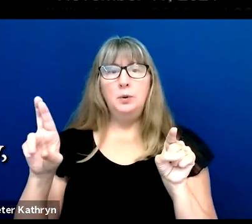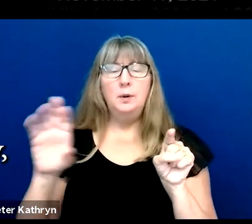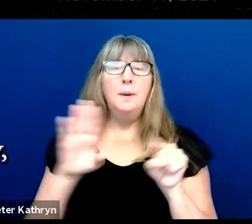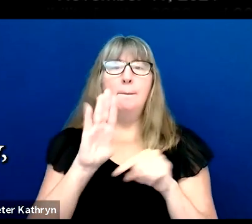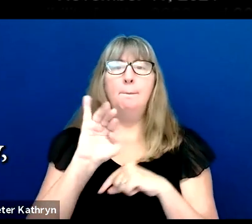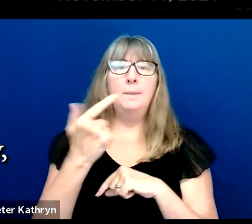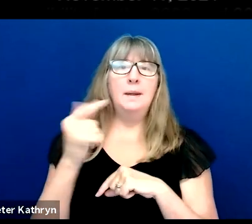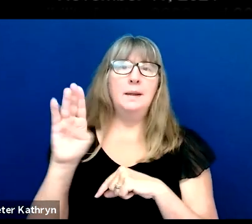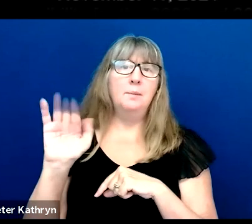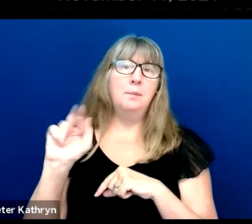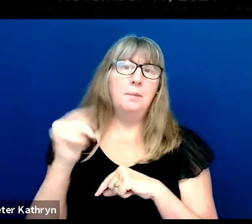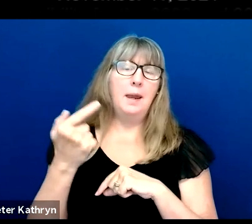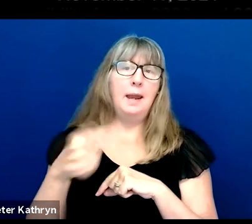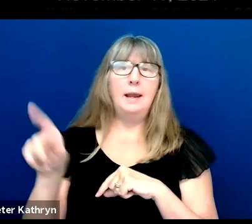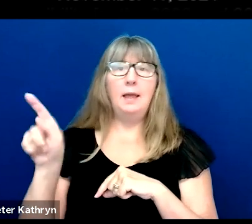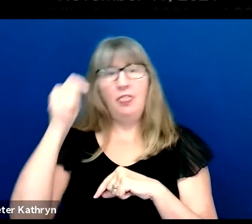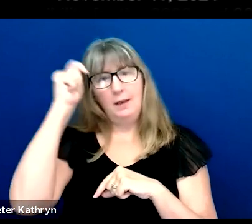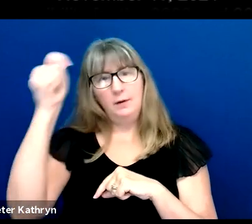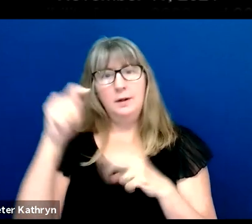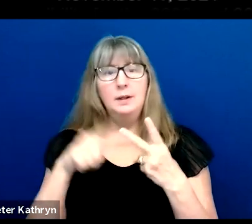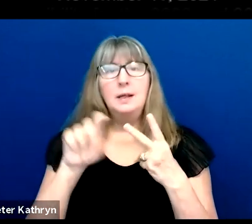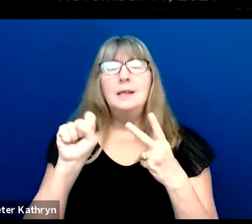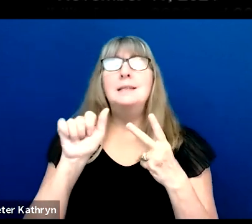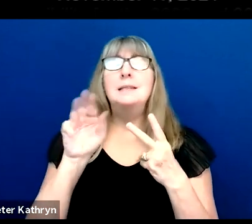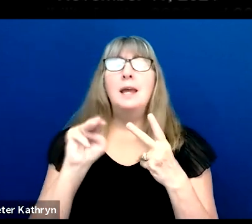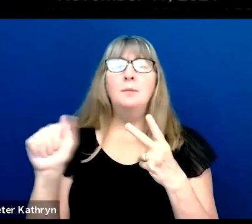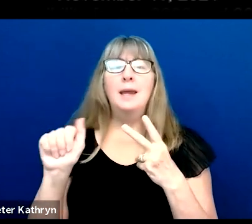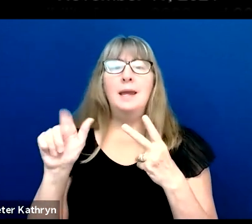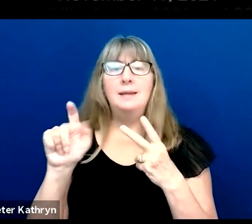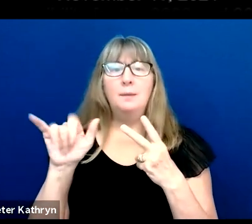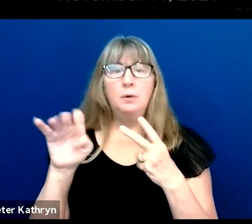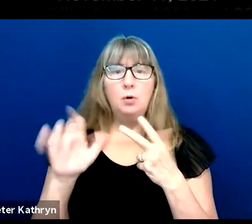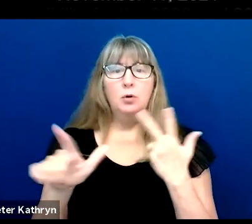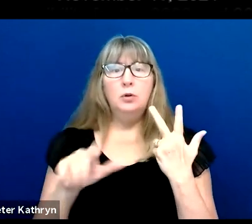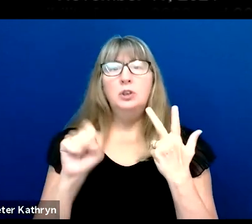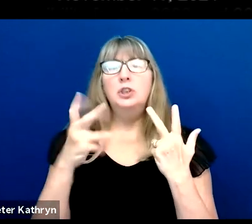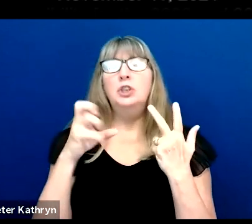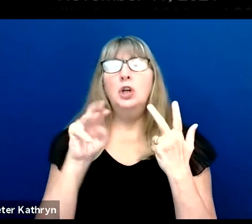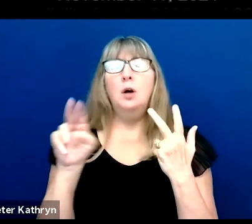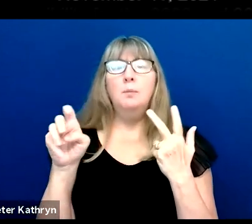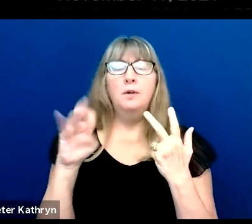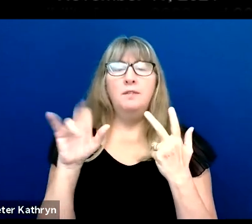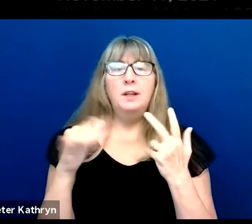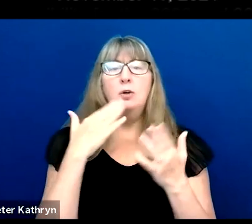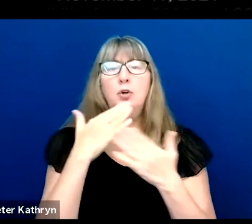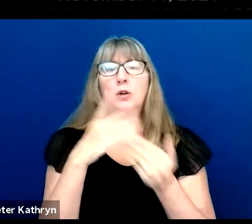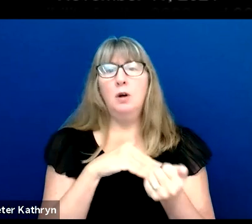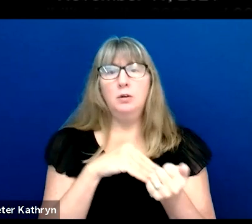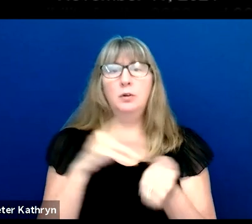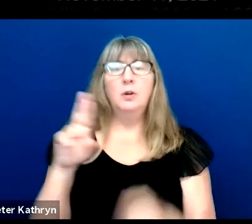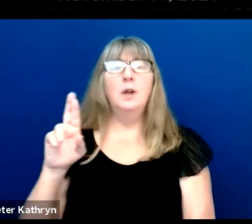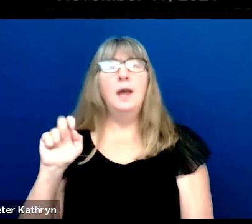from Atypical, Dr. Sean Murphy from The Good Doctor, and Raymond Babbitt from Rain